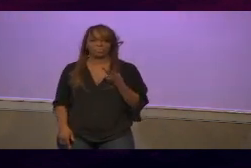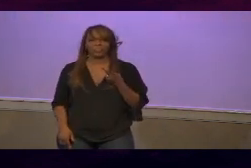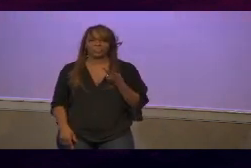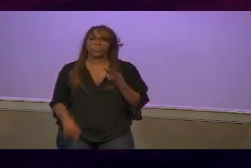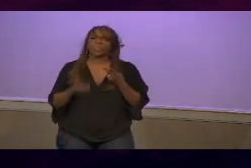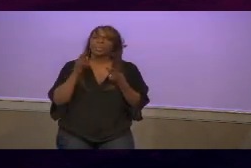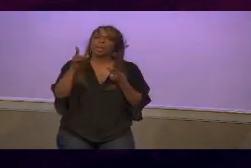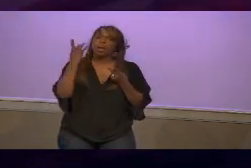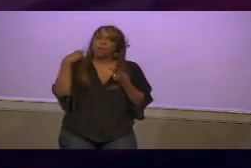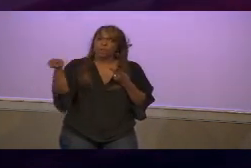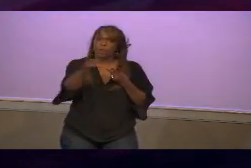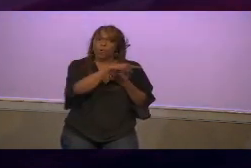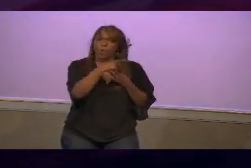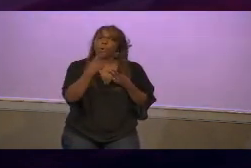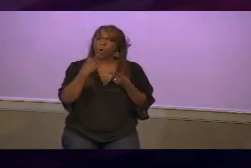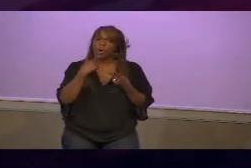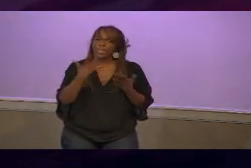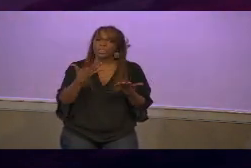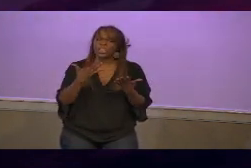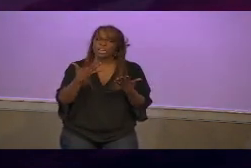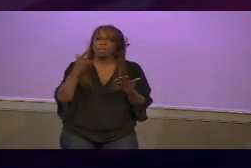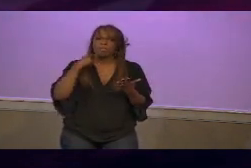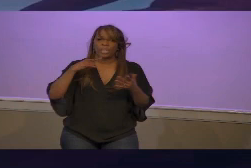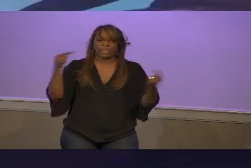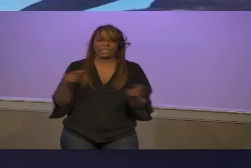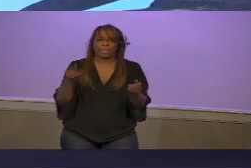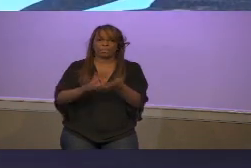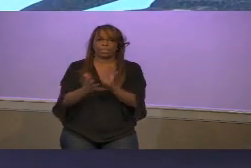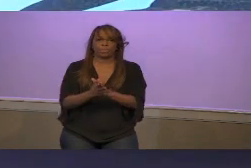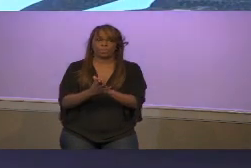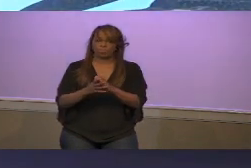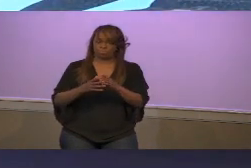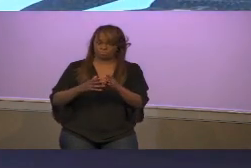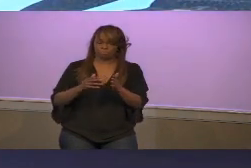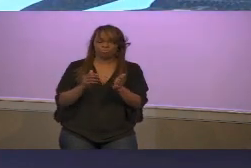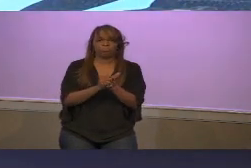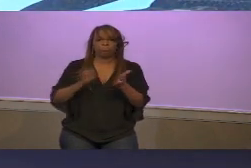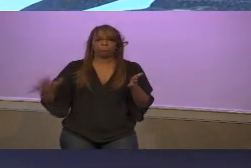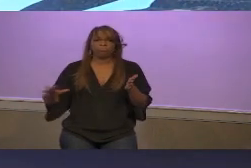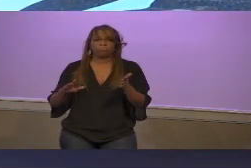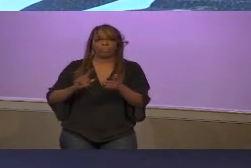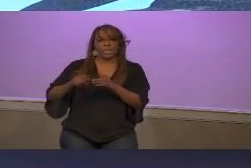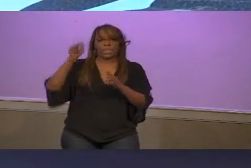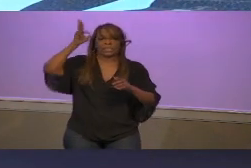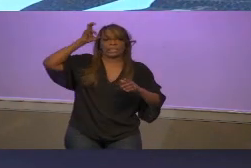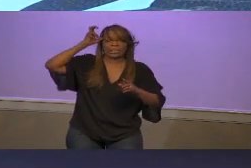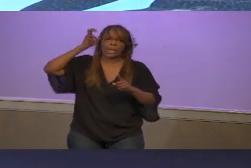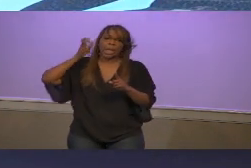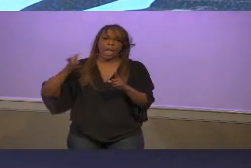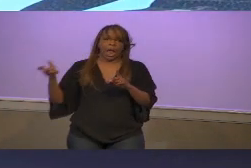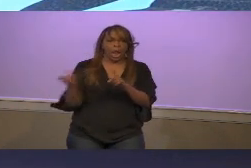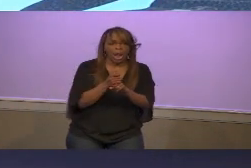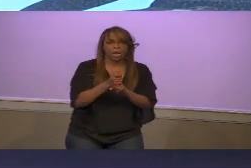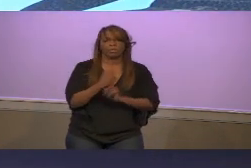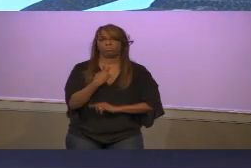the snares have been broken. In other words, the traps that had hemmed you